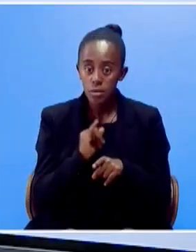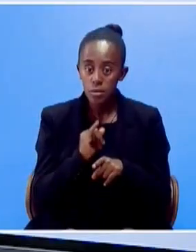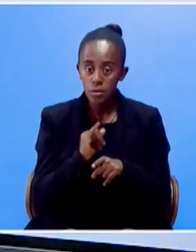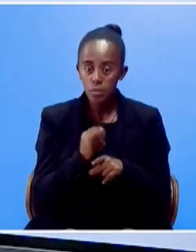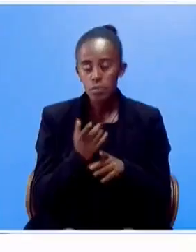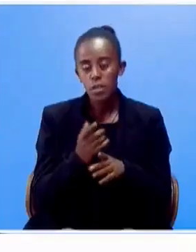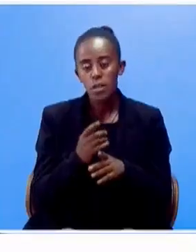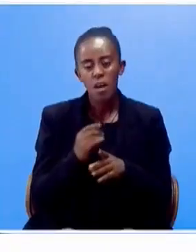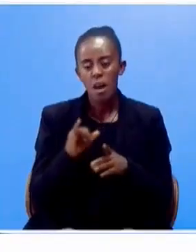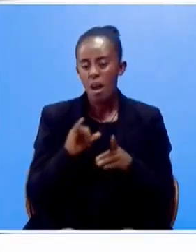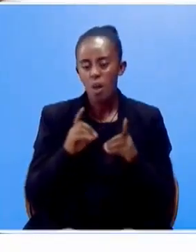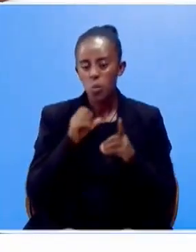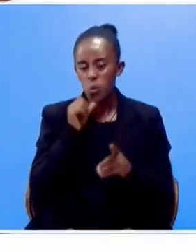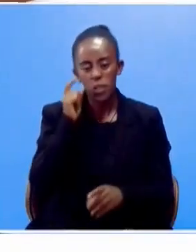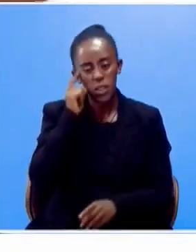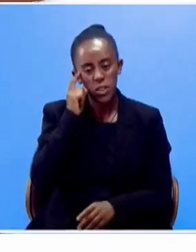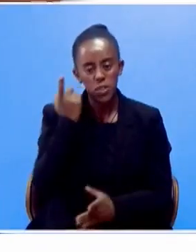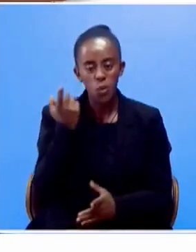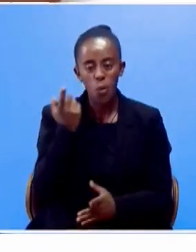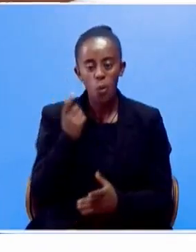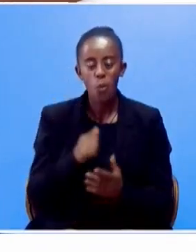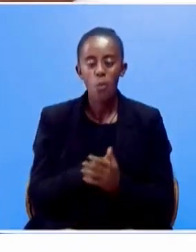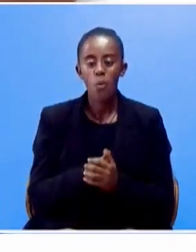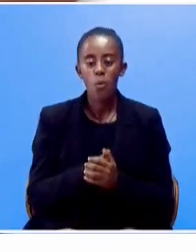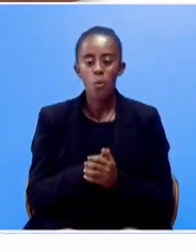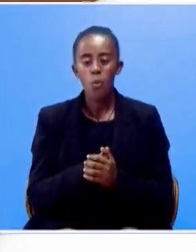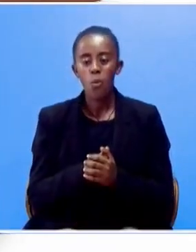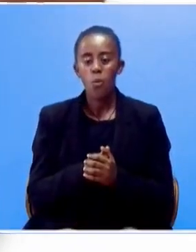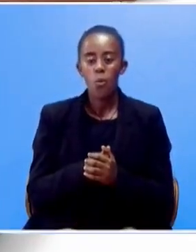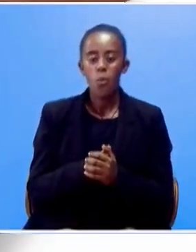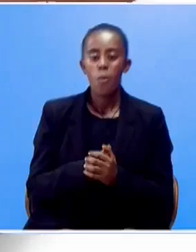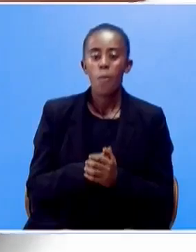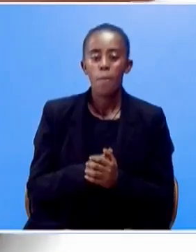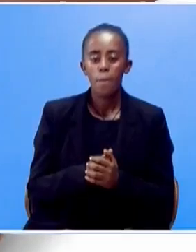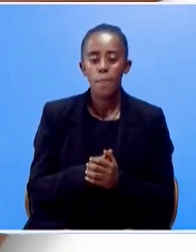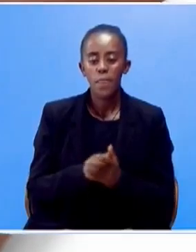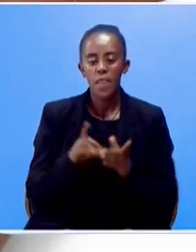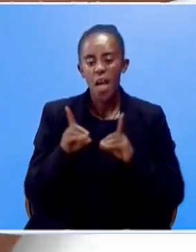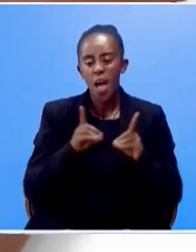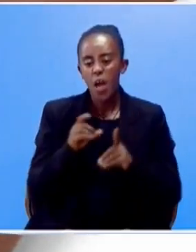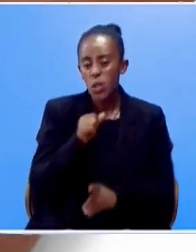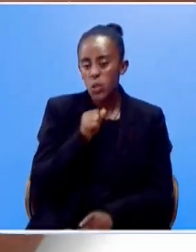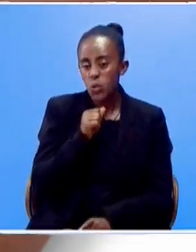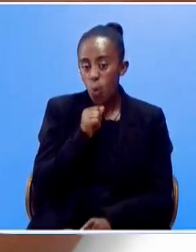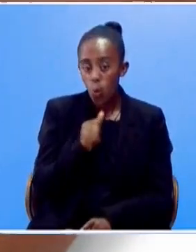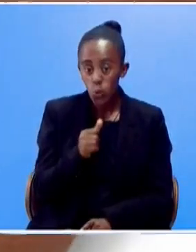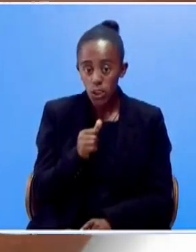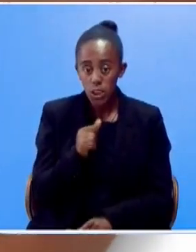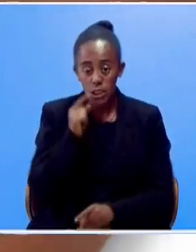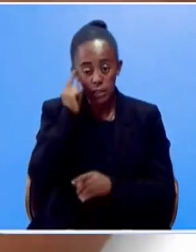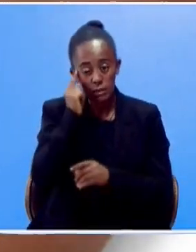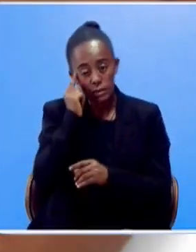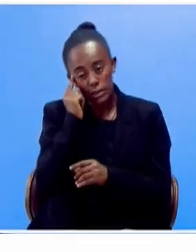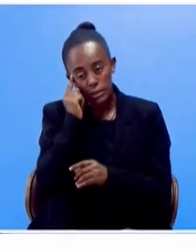so. I don't think so. I don't think